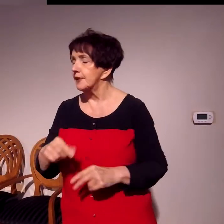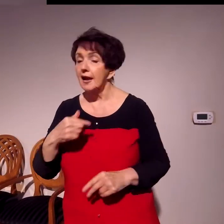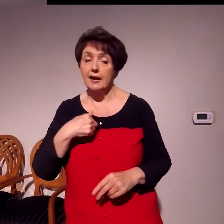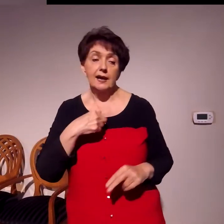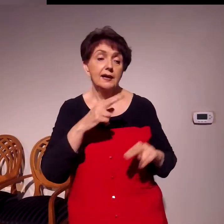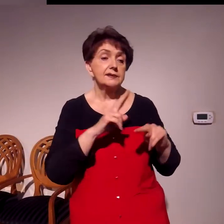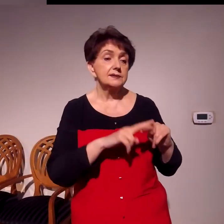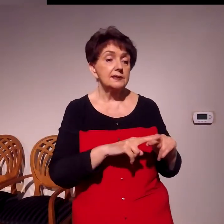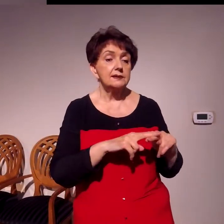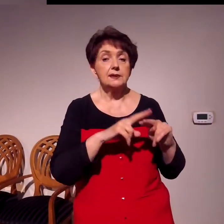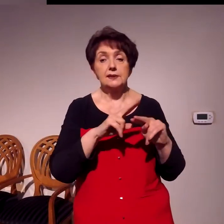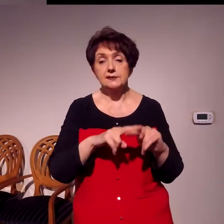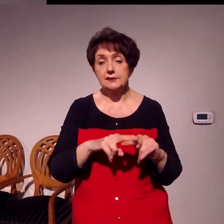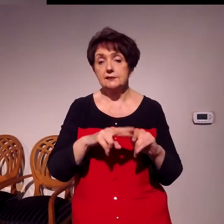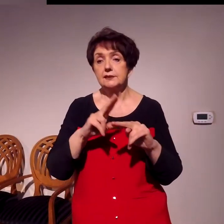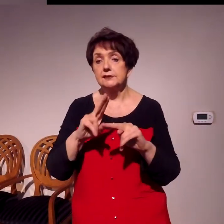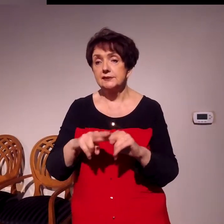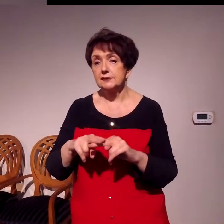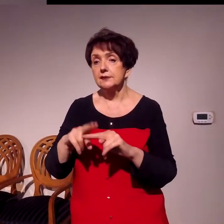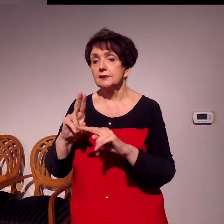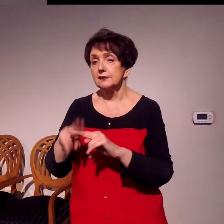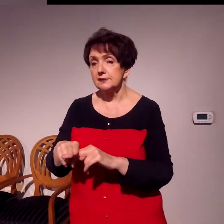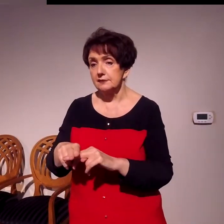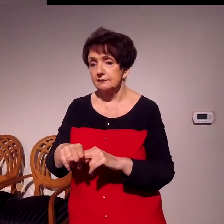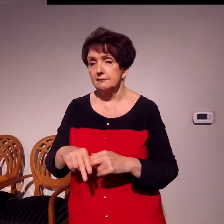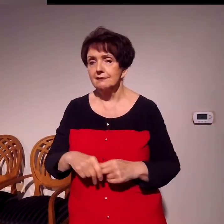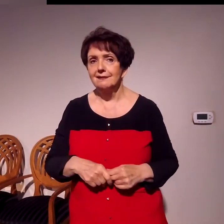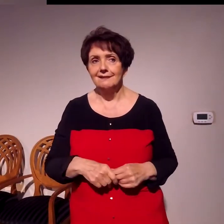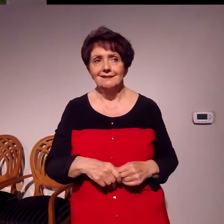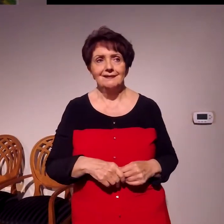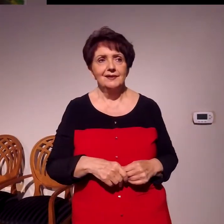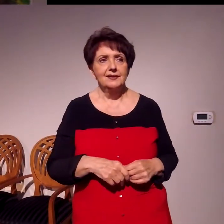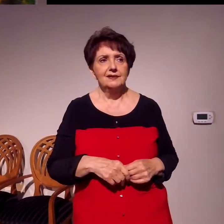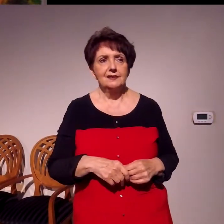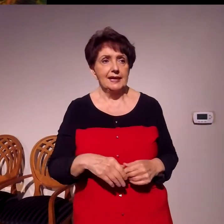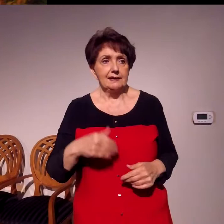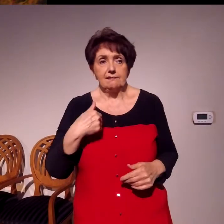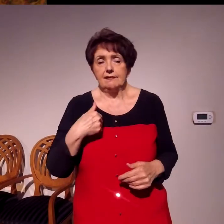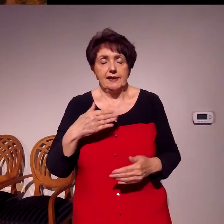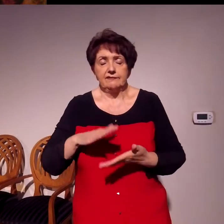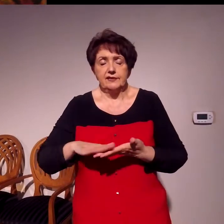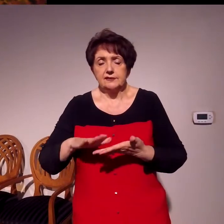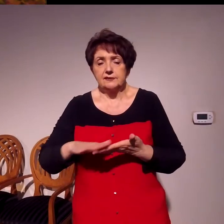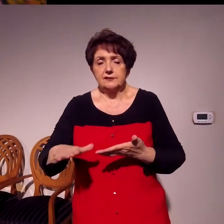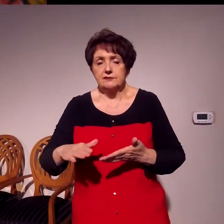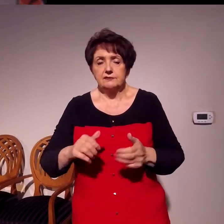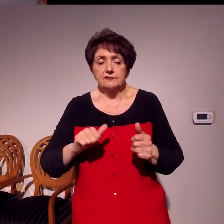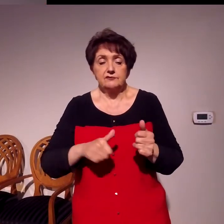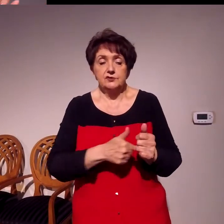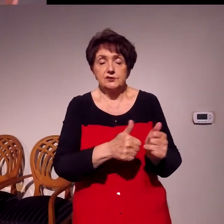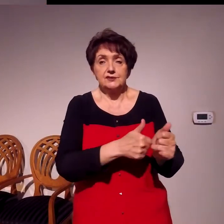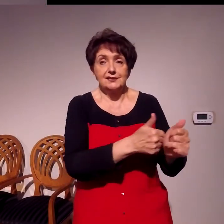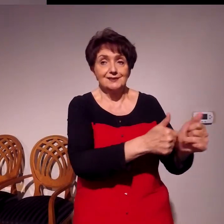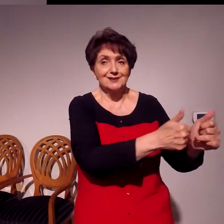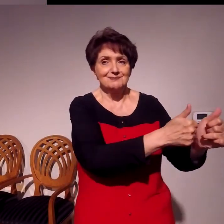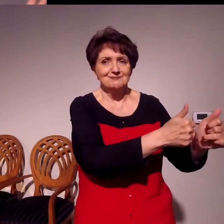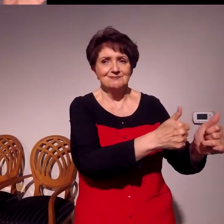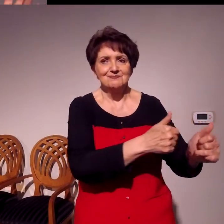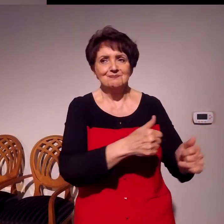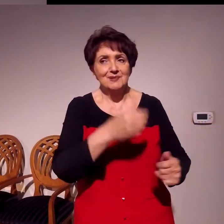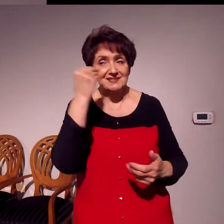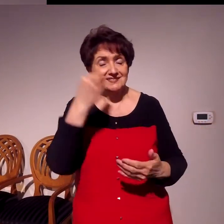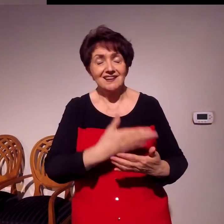sit and I sit and I sit and I sit. And I no longer have the excuse of running after my son, right? He's grown and